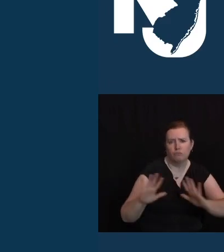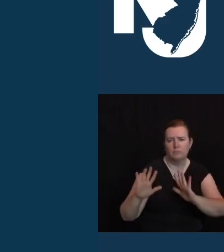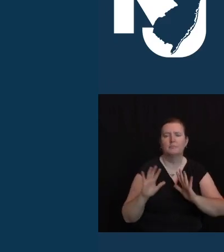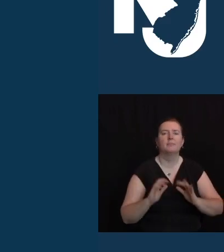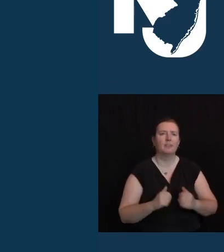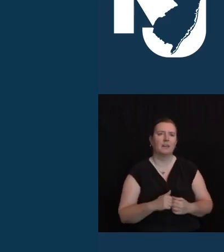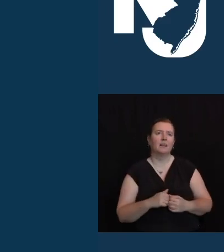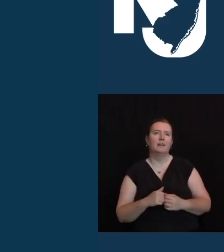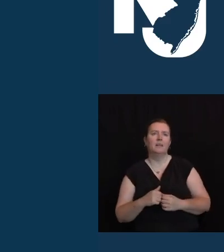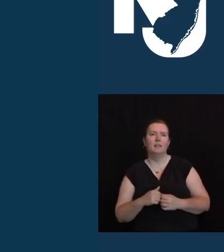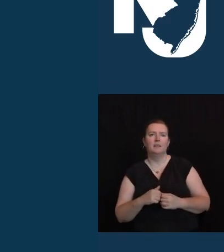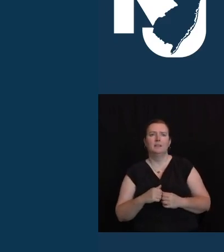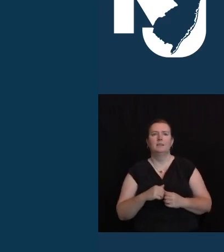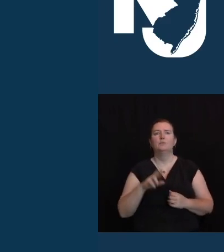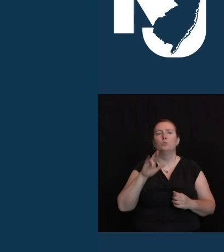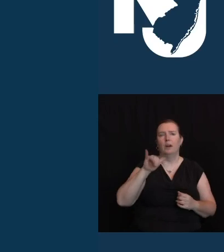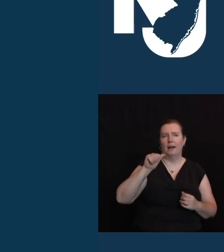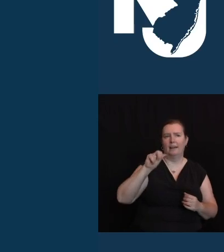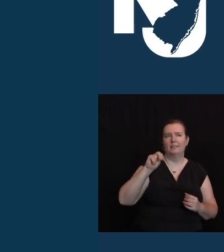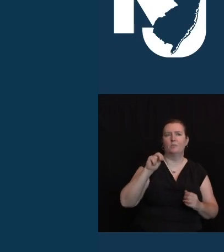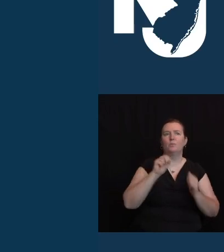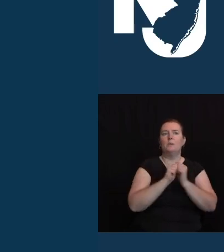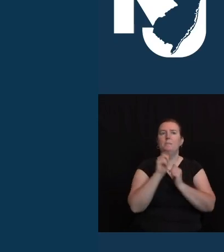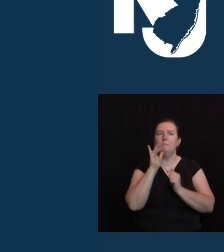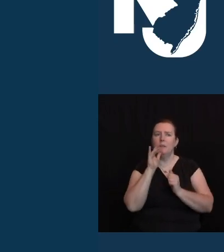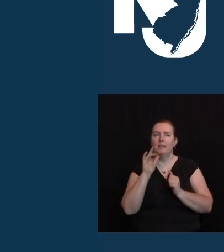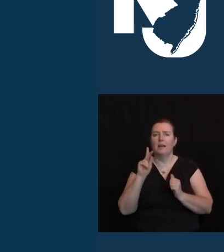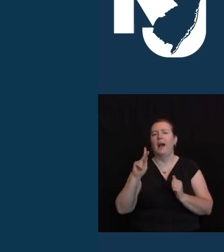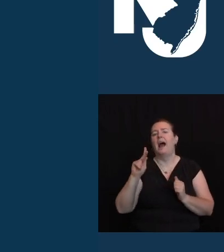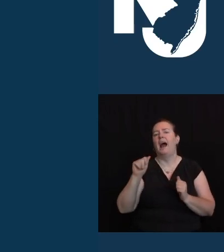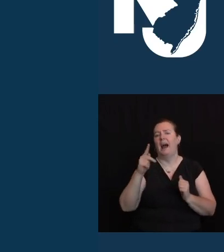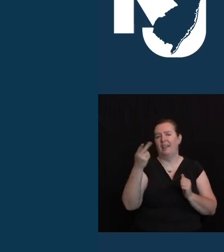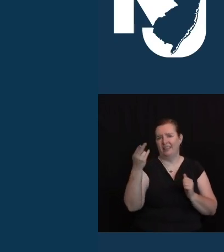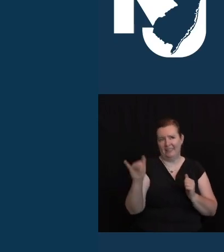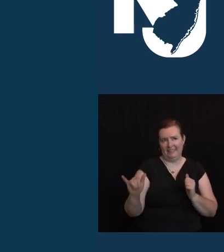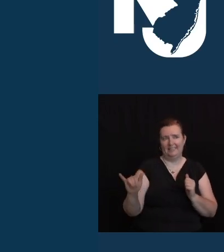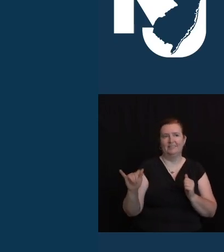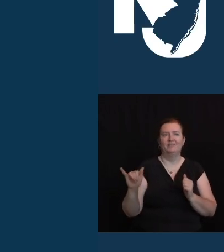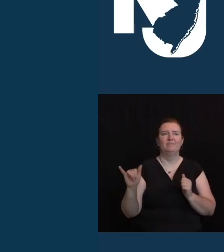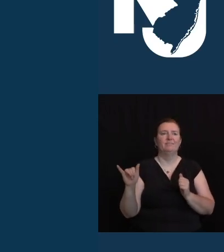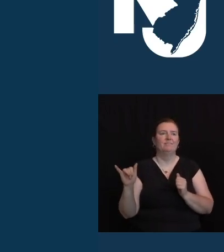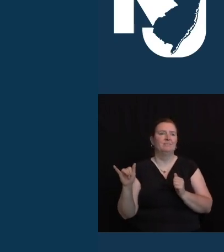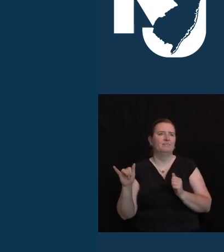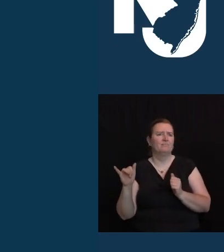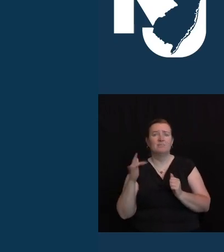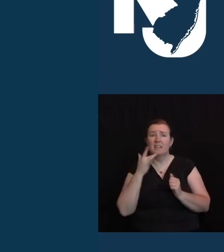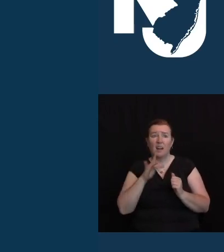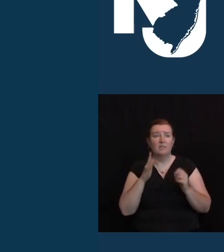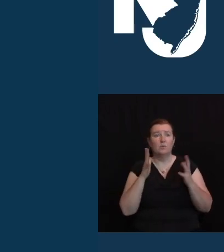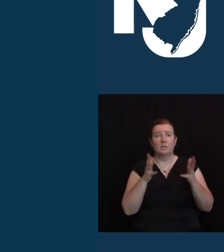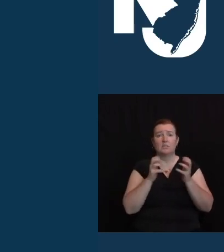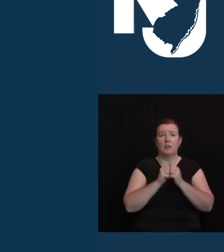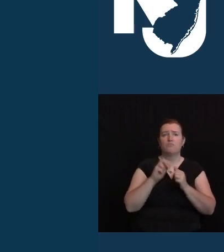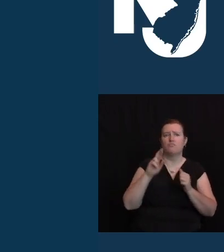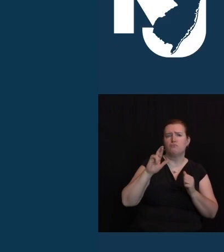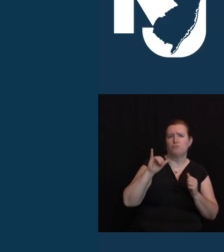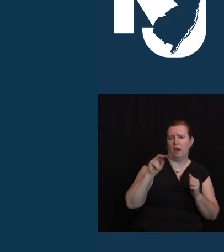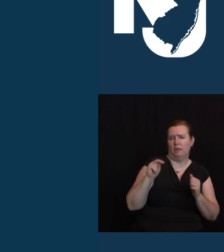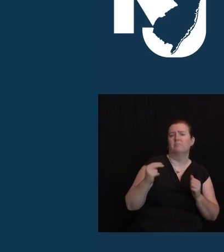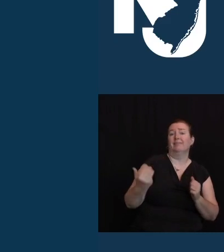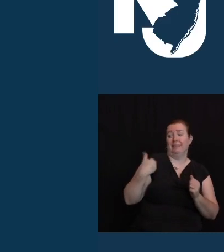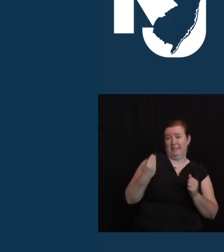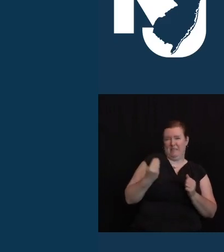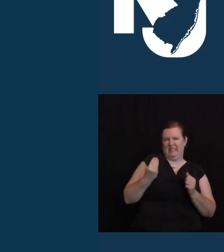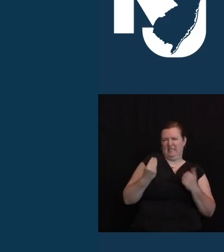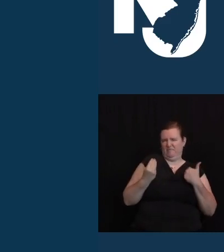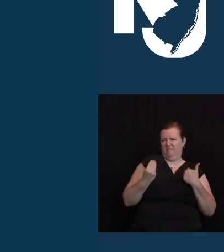by the way, that's Ryan with his mom, Kathy, and I had the great honor of speaking with Ryan on Monday, and I'm happy to hear from my team that they suffered